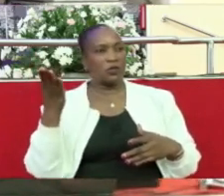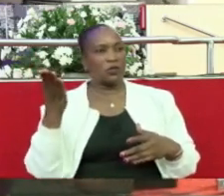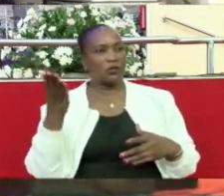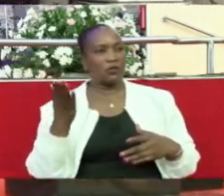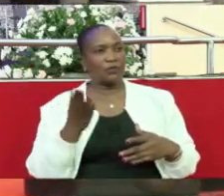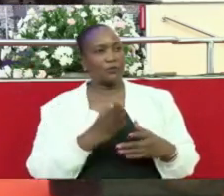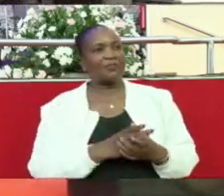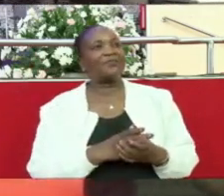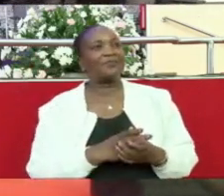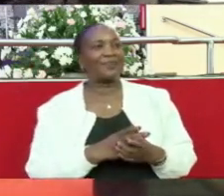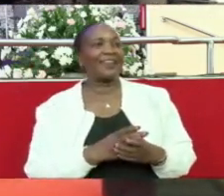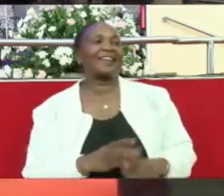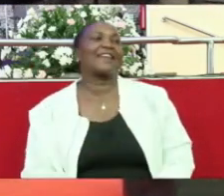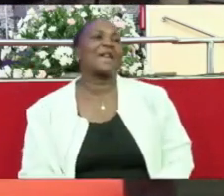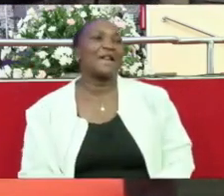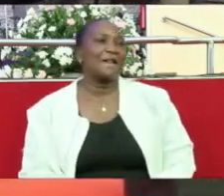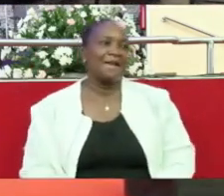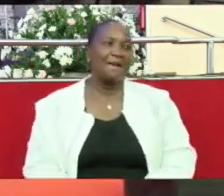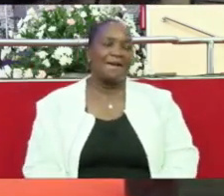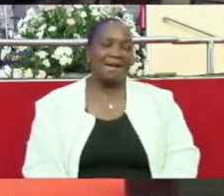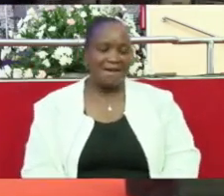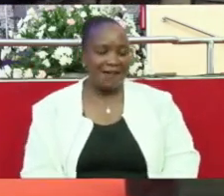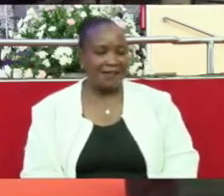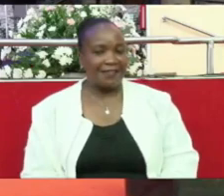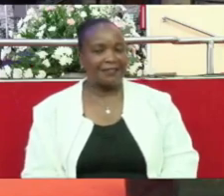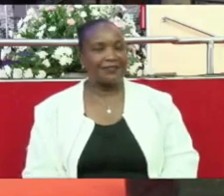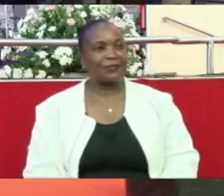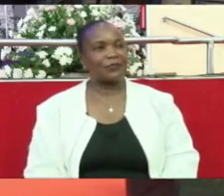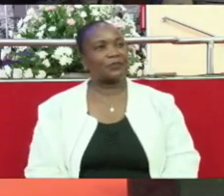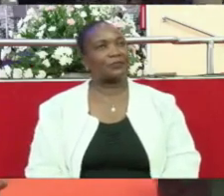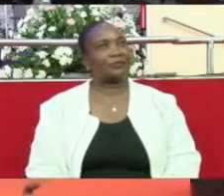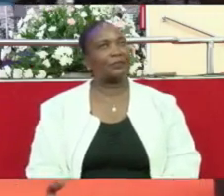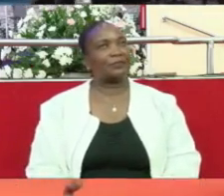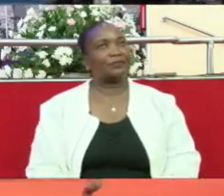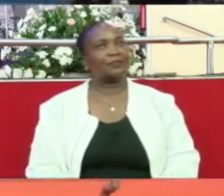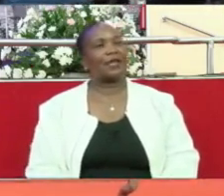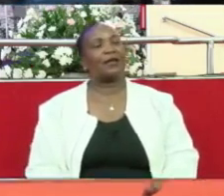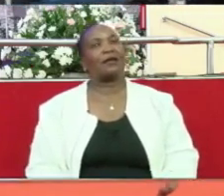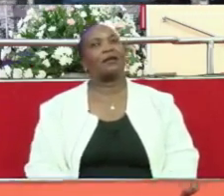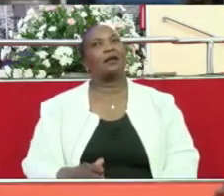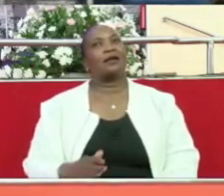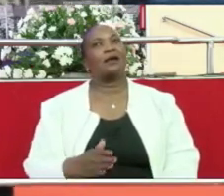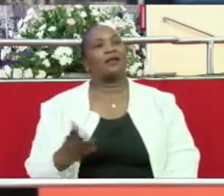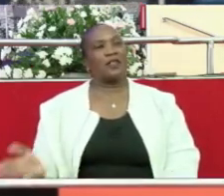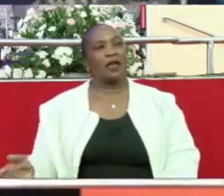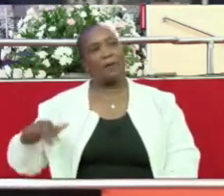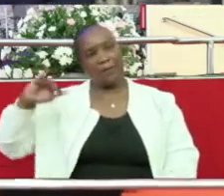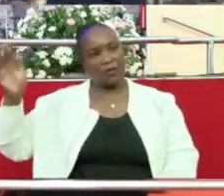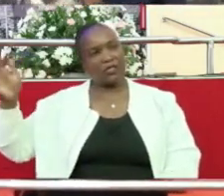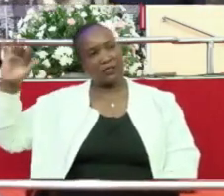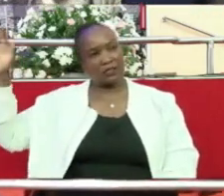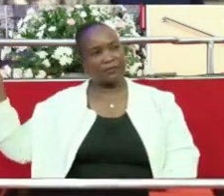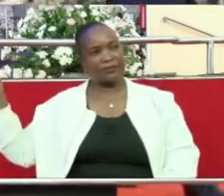and situations that you are challenged, that they are mountain. For sure, the interviews